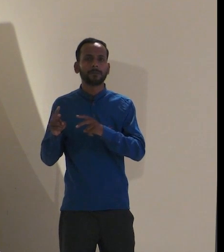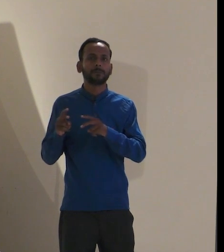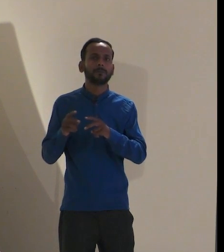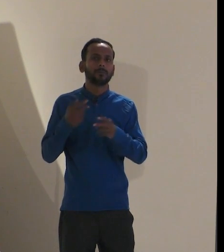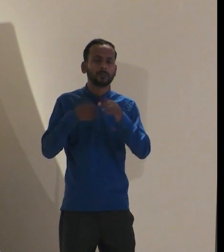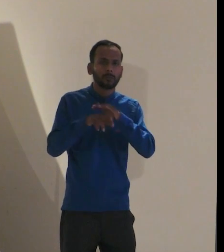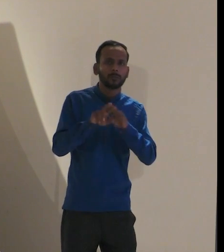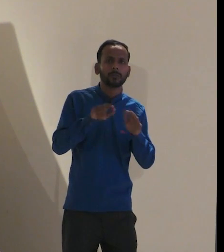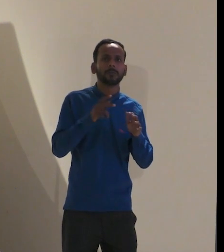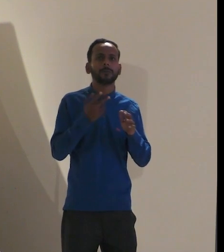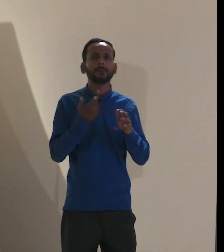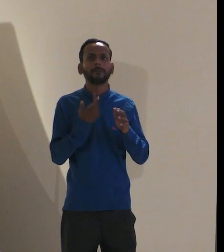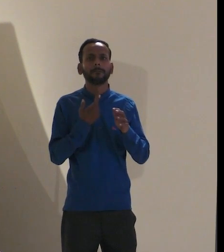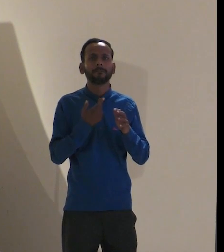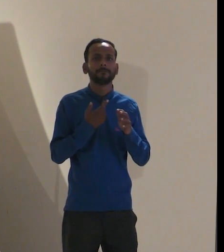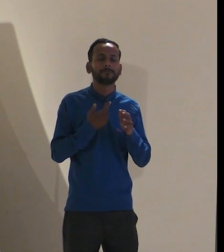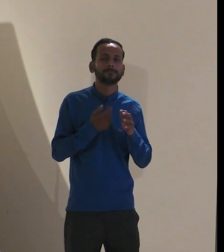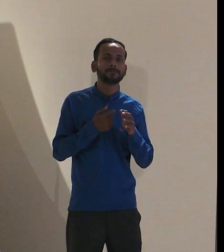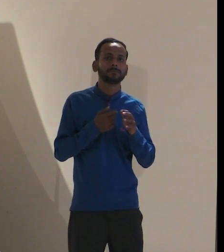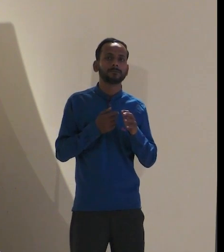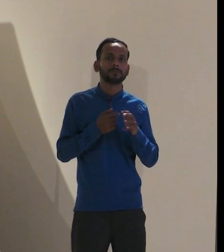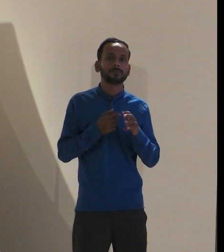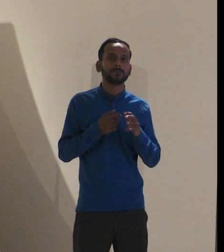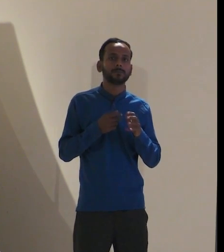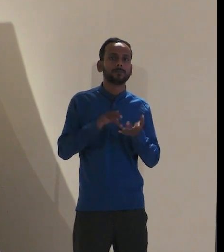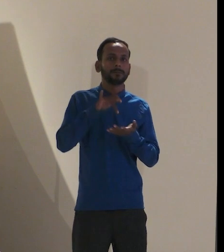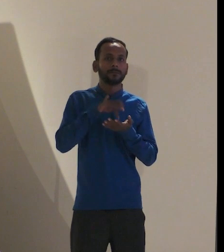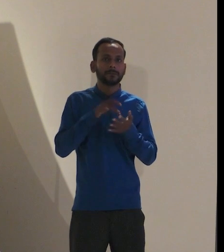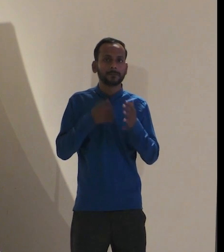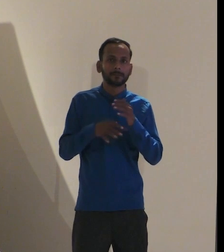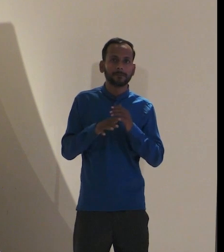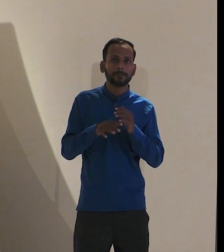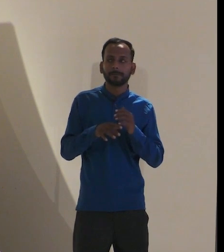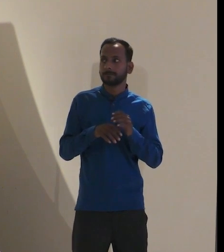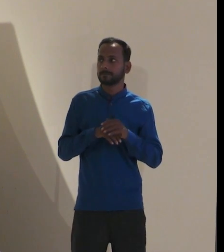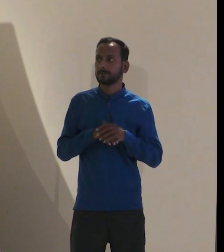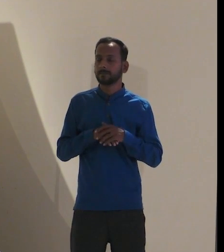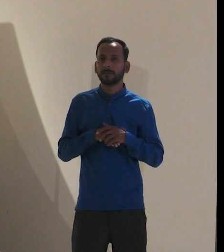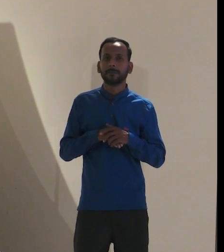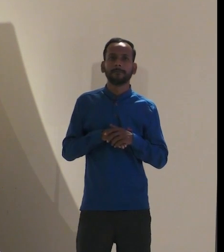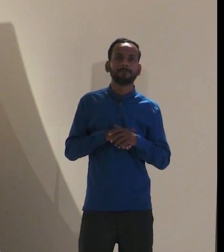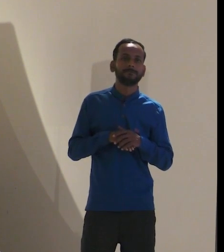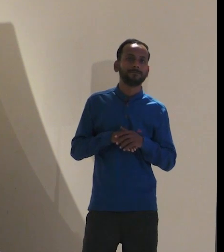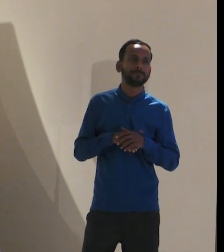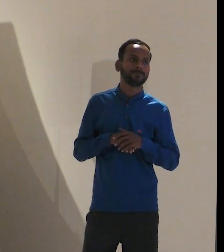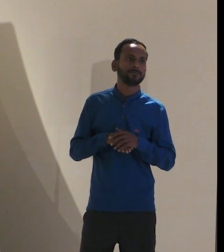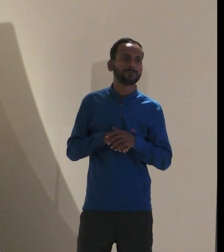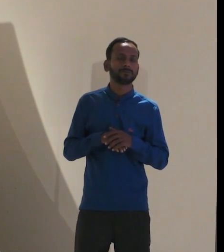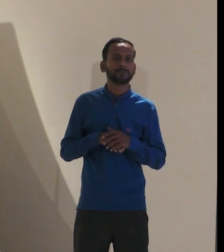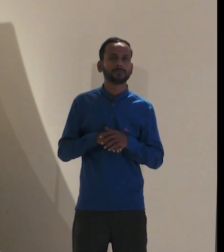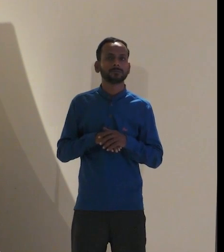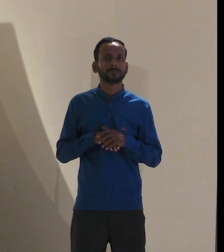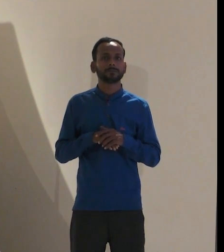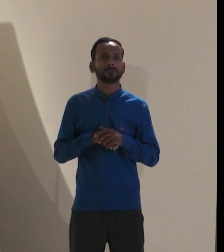for that museum to be standing for these other things also? Like recently Shumana is here and they